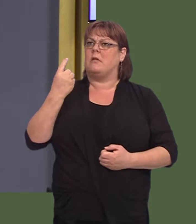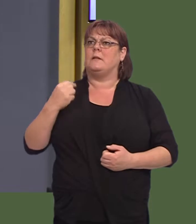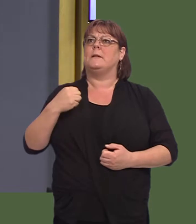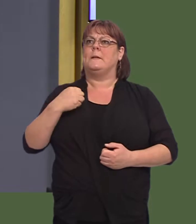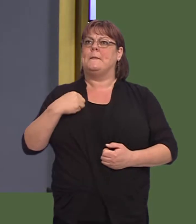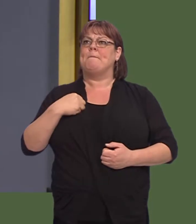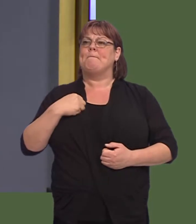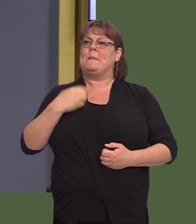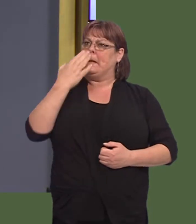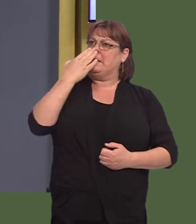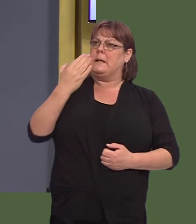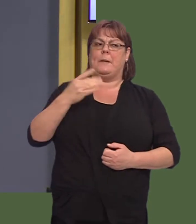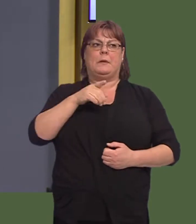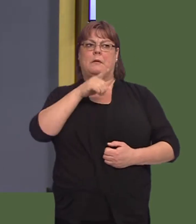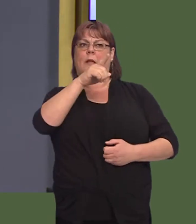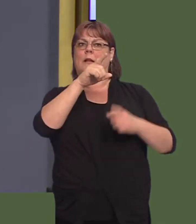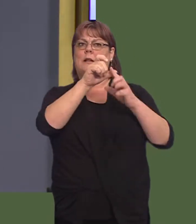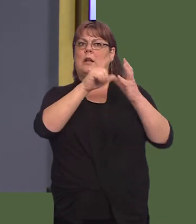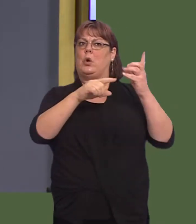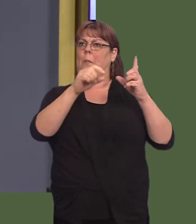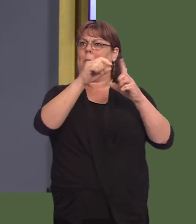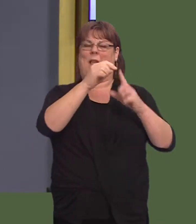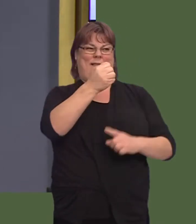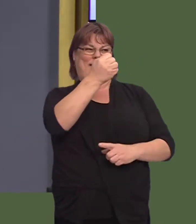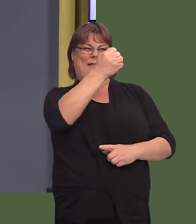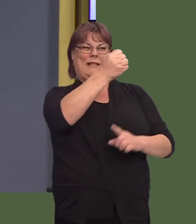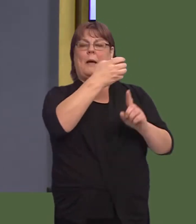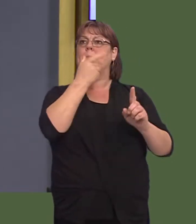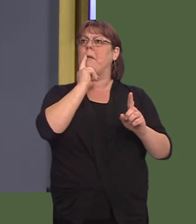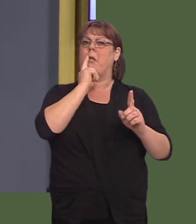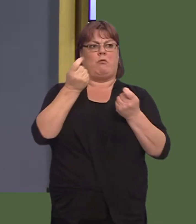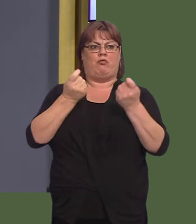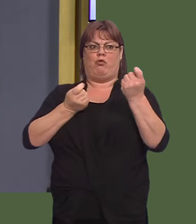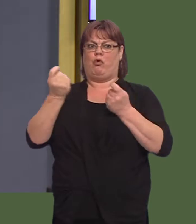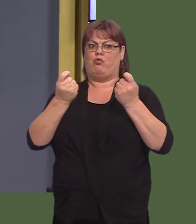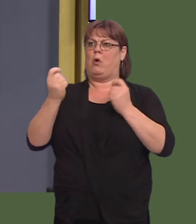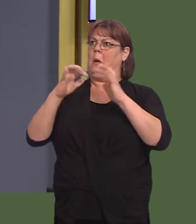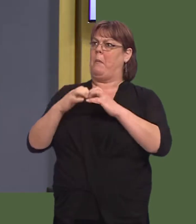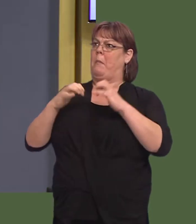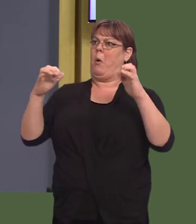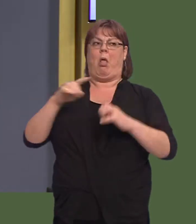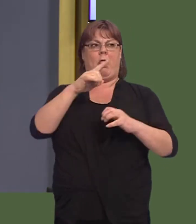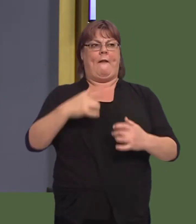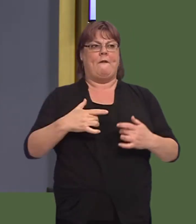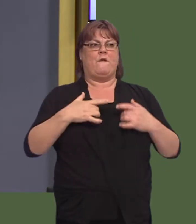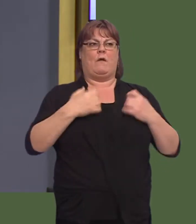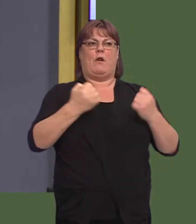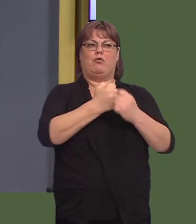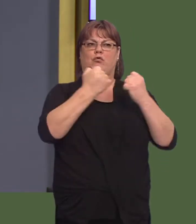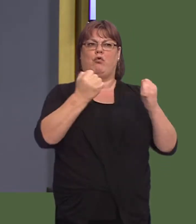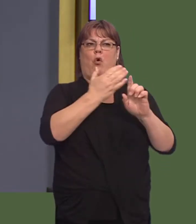Minister, that it is apparently being run and dictated to by just 10 people who have strong right-wing and homophobic